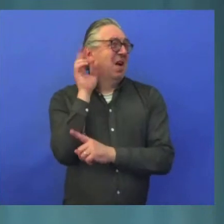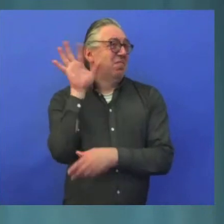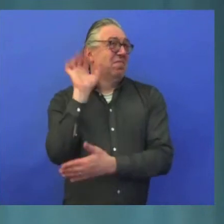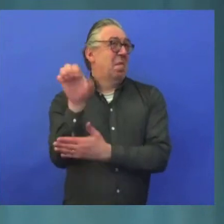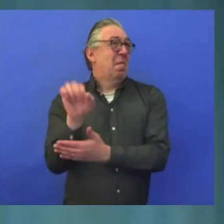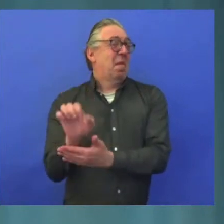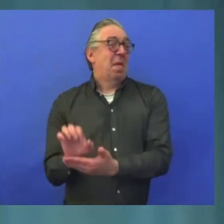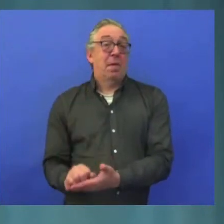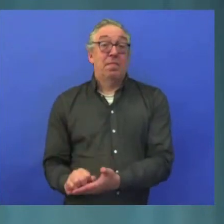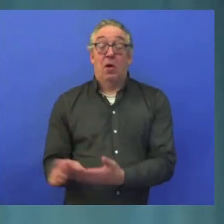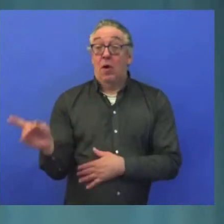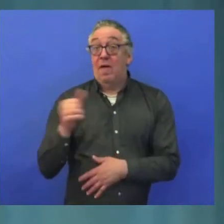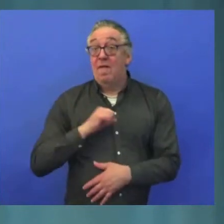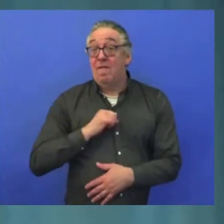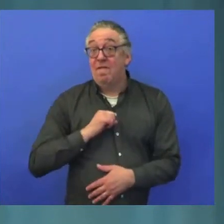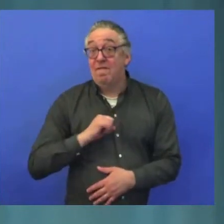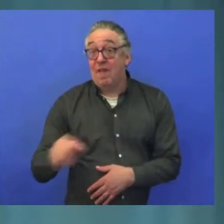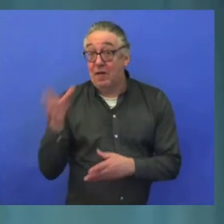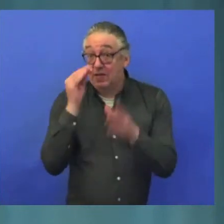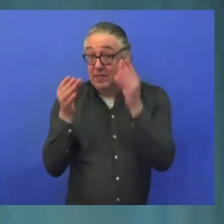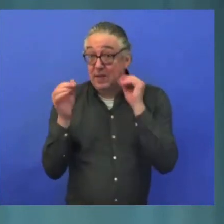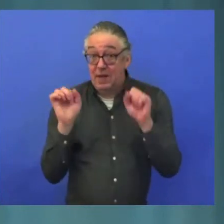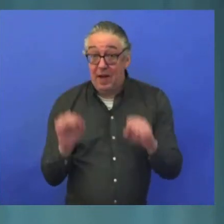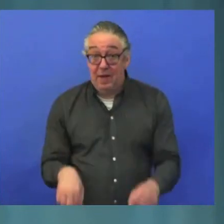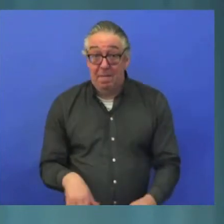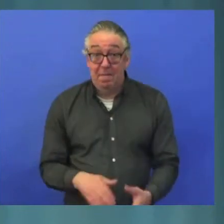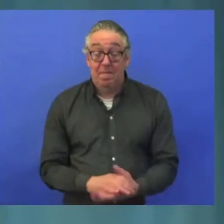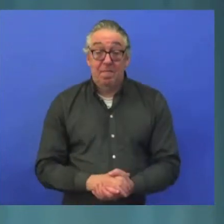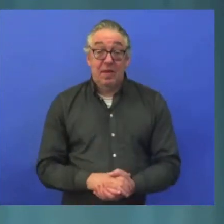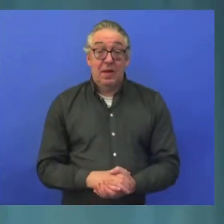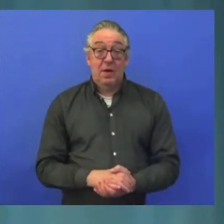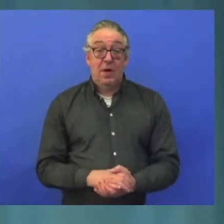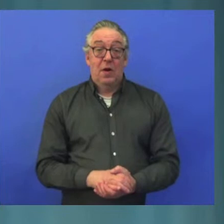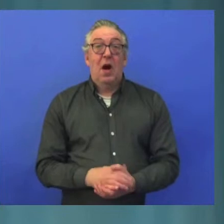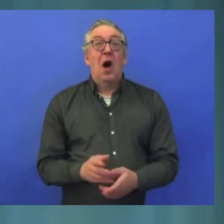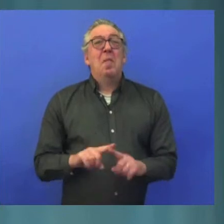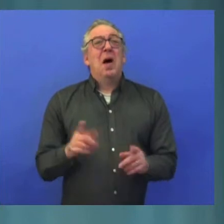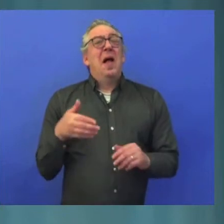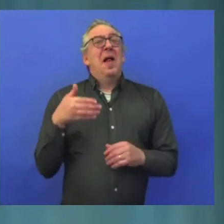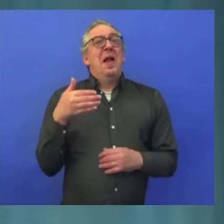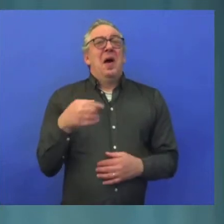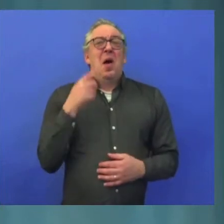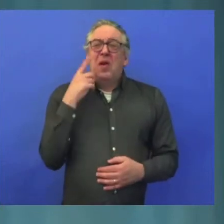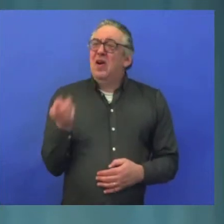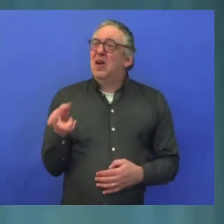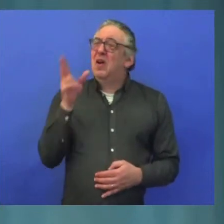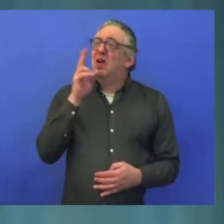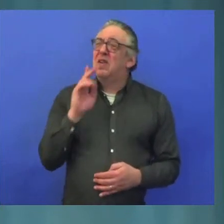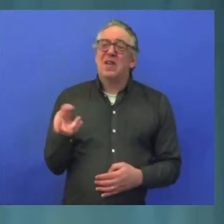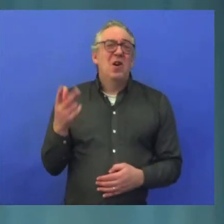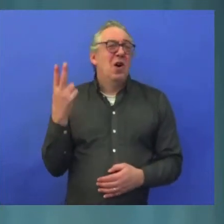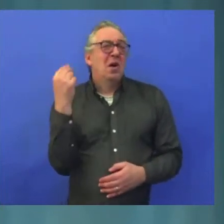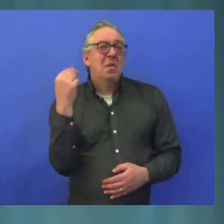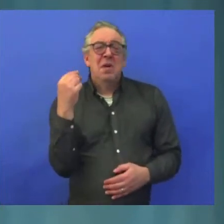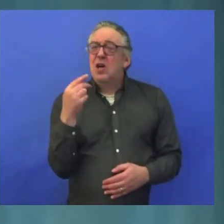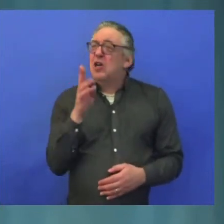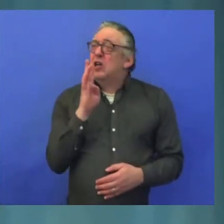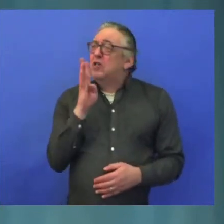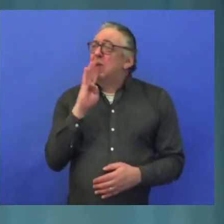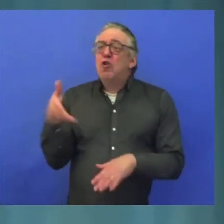at some point, I thought this voice could be a little bit faster, I think. So this enabled